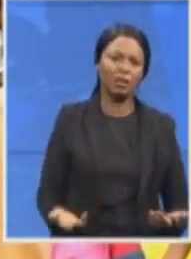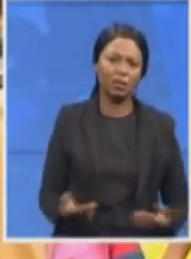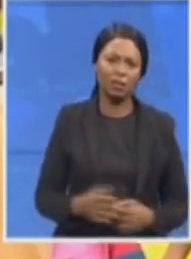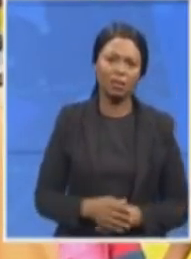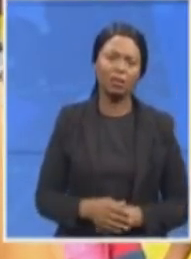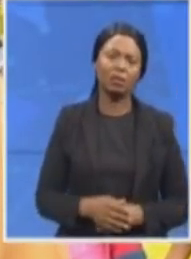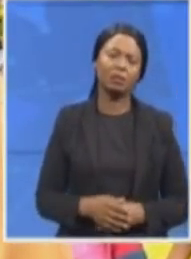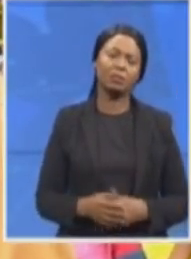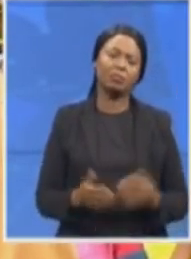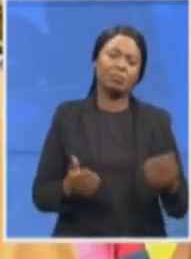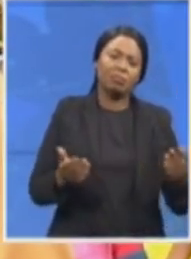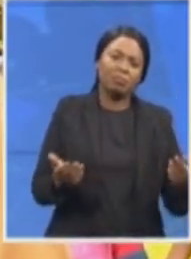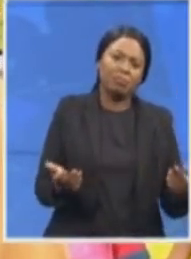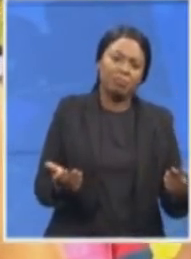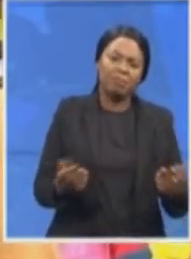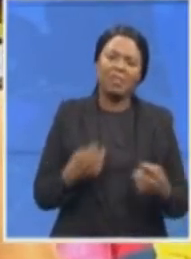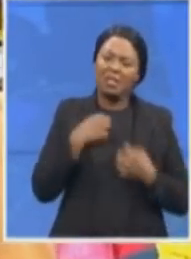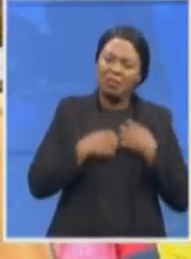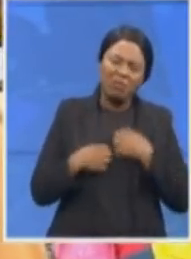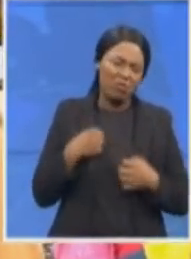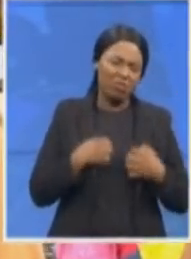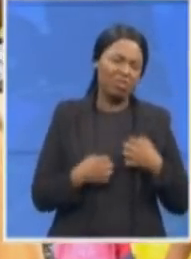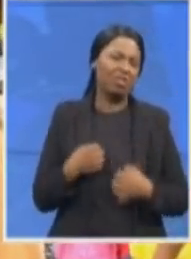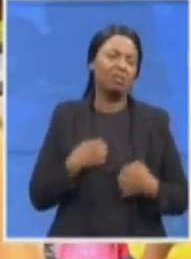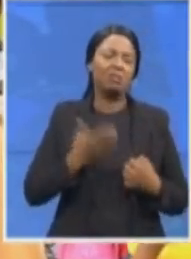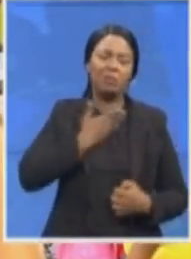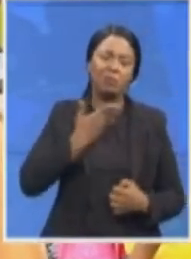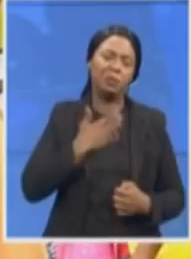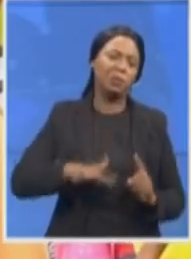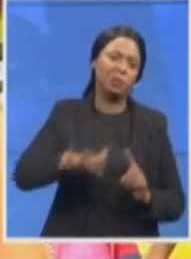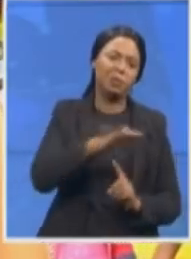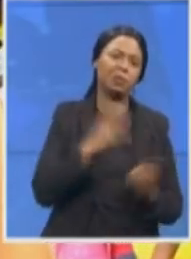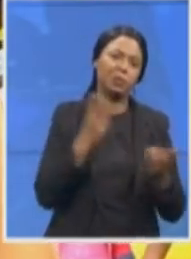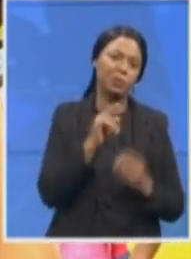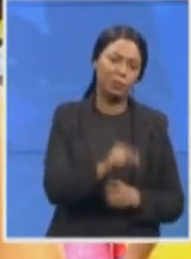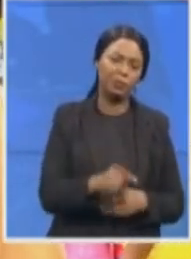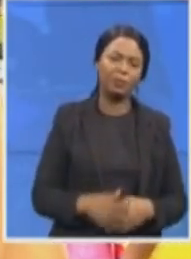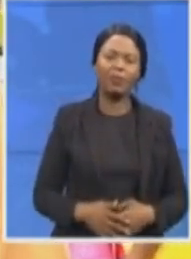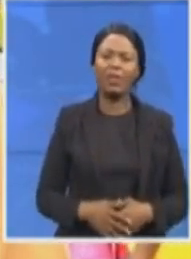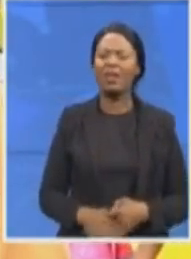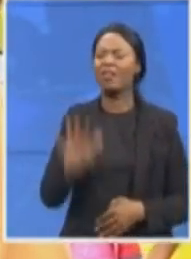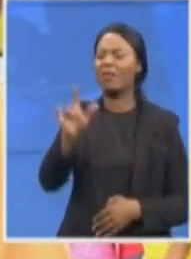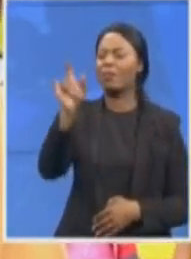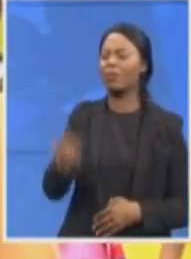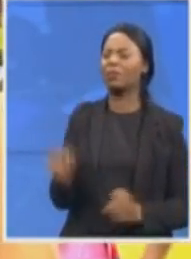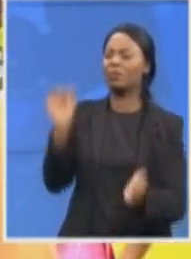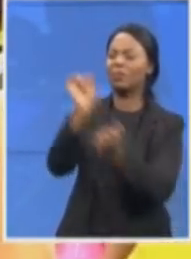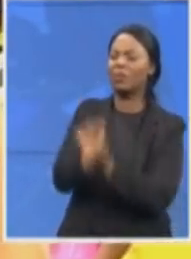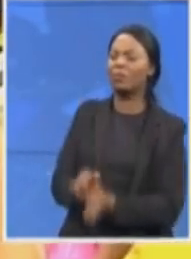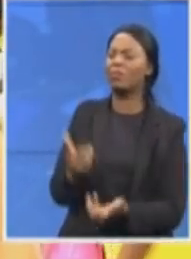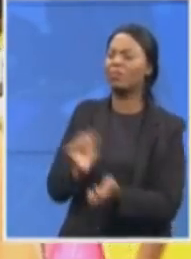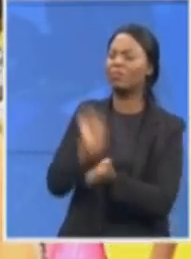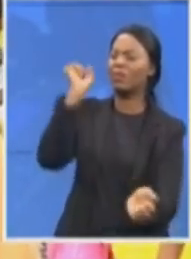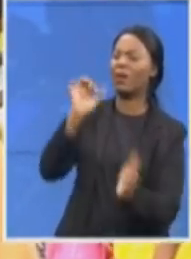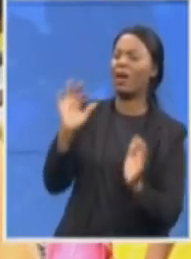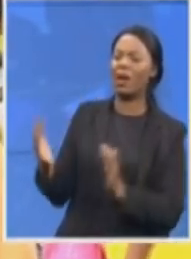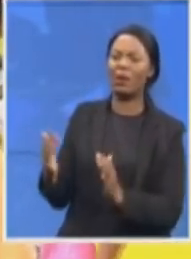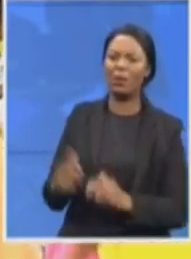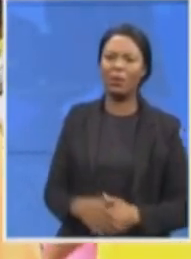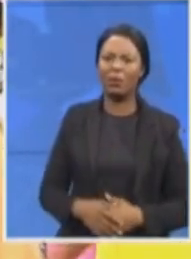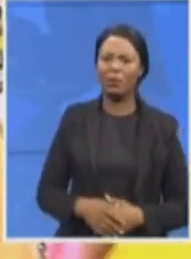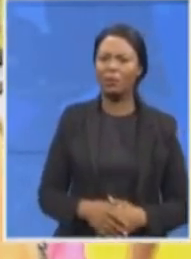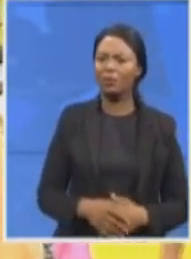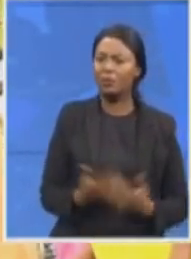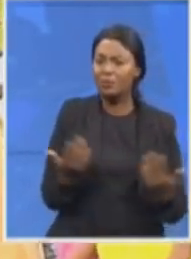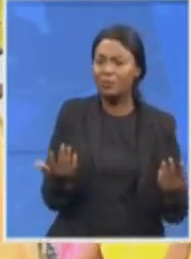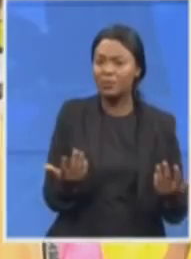there. Yes. And the 5 people that were arrested, how are you going to get them out? I mean, you guys are barely making ends meet. How are you going to get them